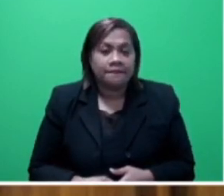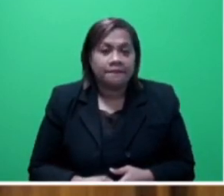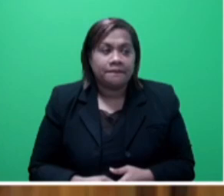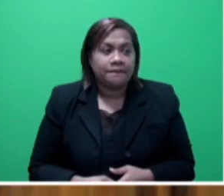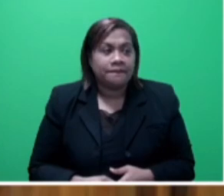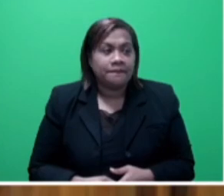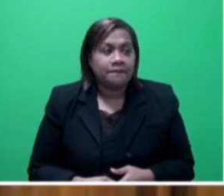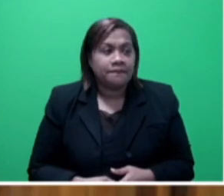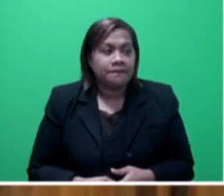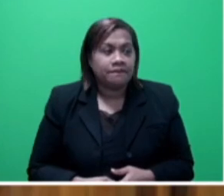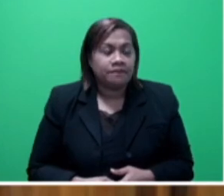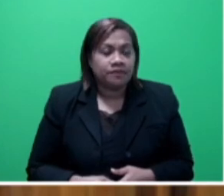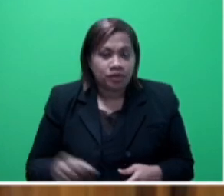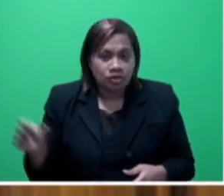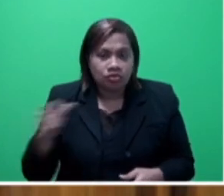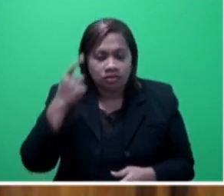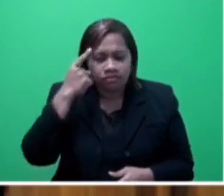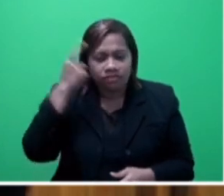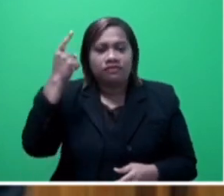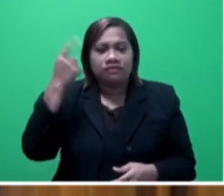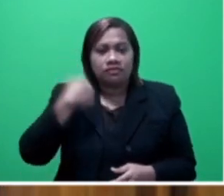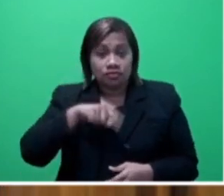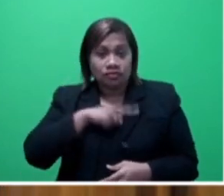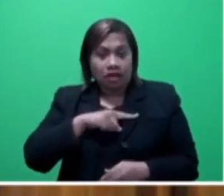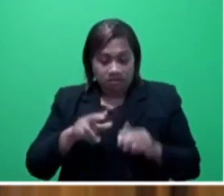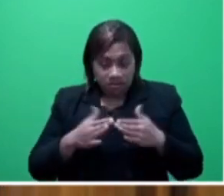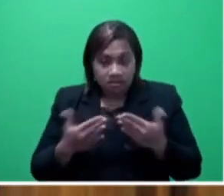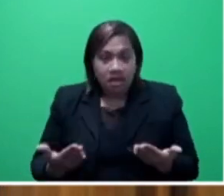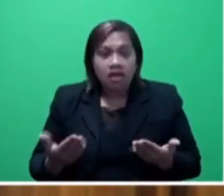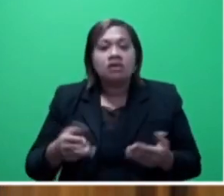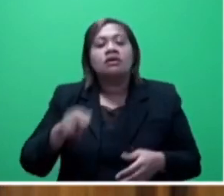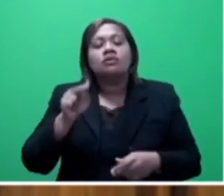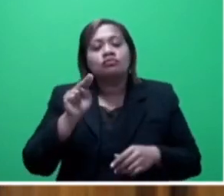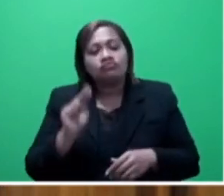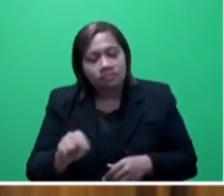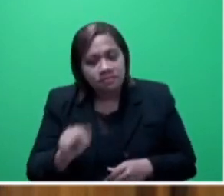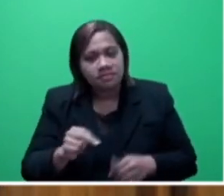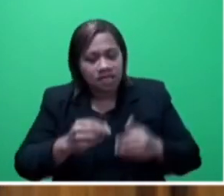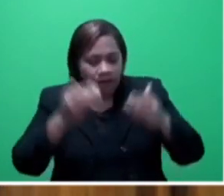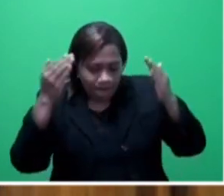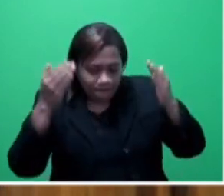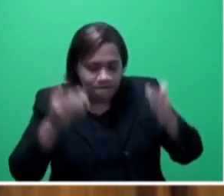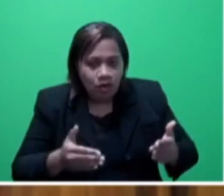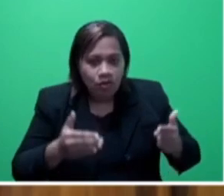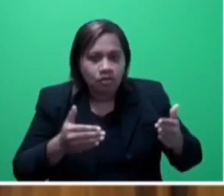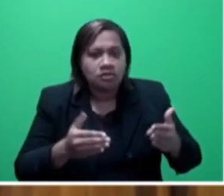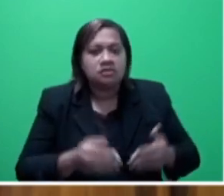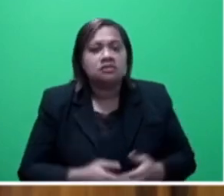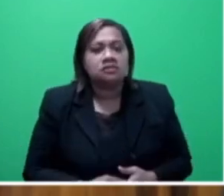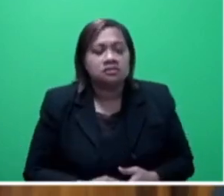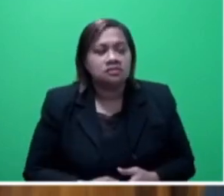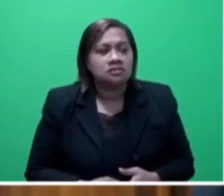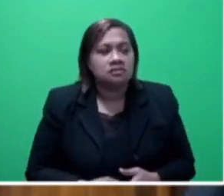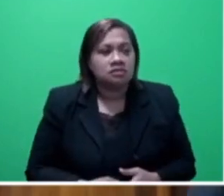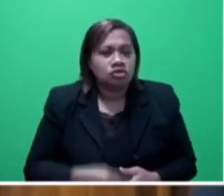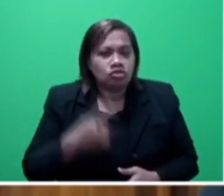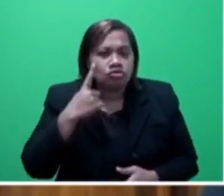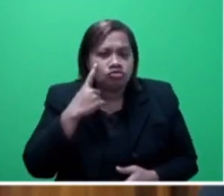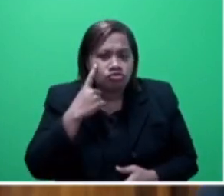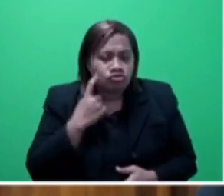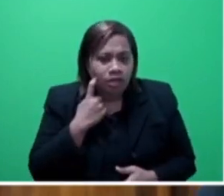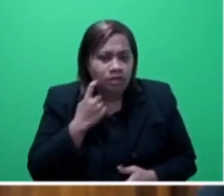dawn to us now that we need to focus on broadening our economic